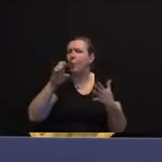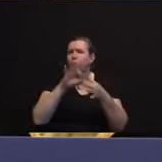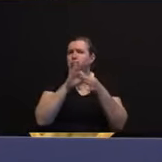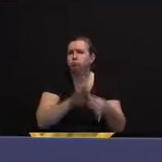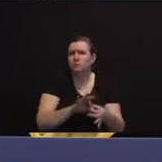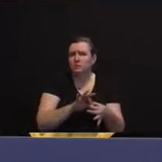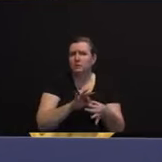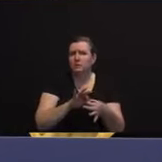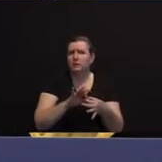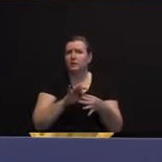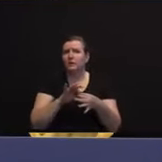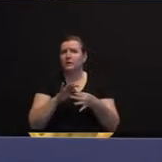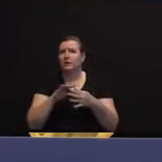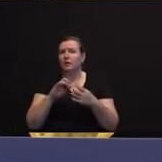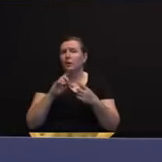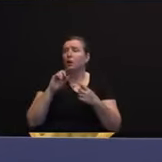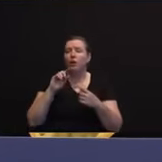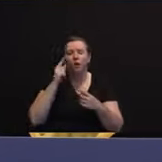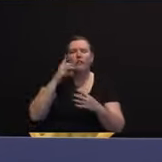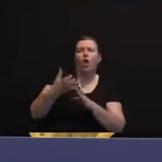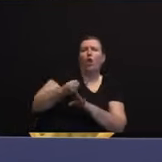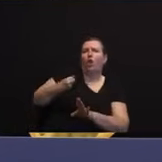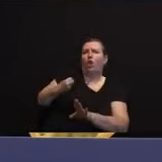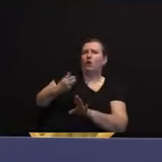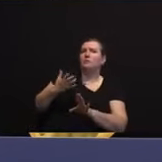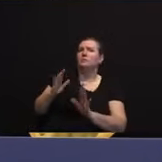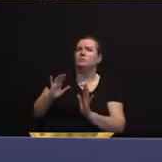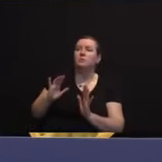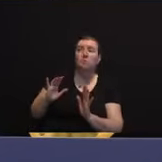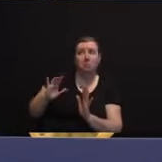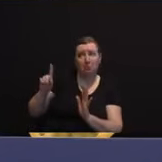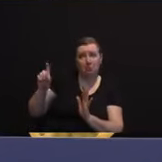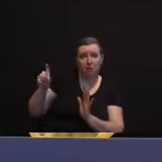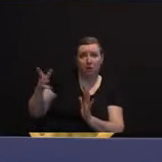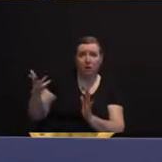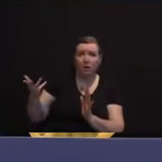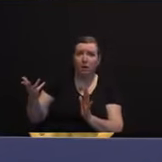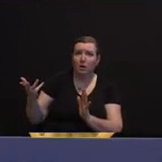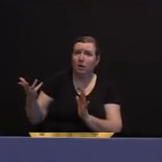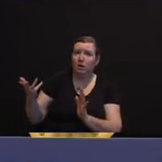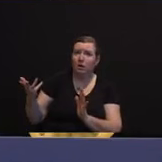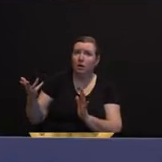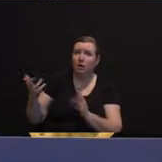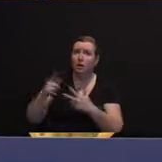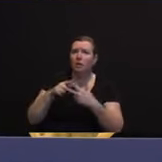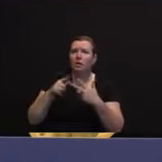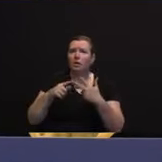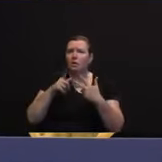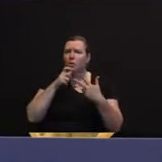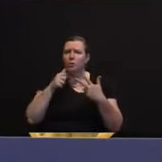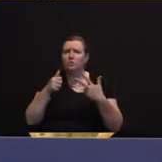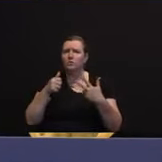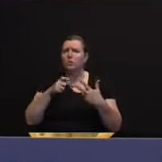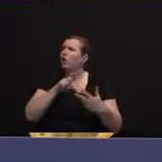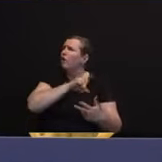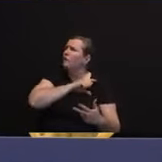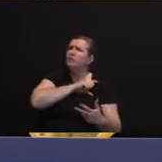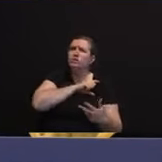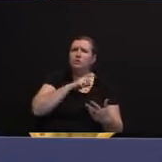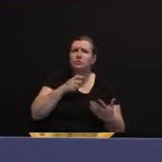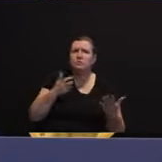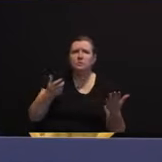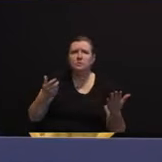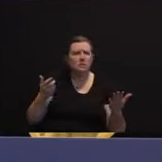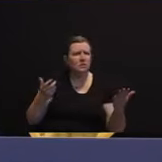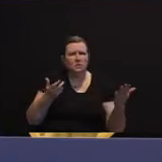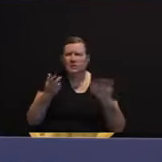is more than 2 months out of date. Who is the privacy officer? What is their name? Responsible for that decision, and